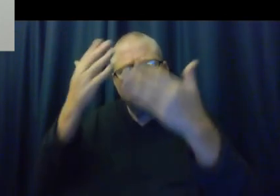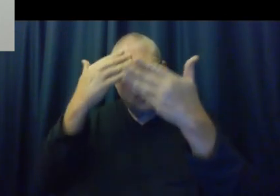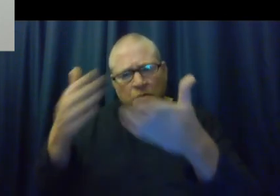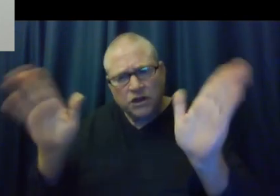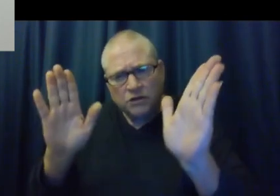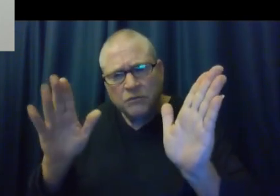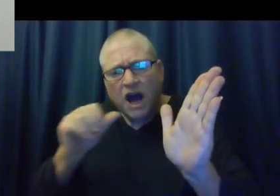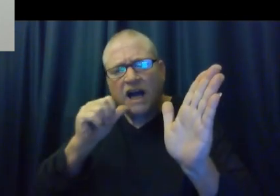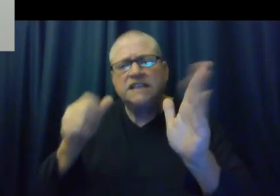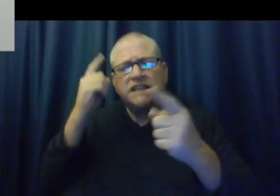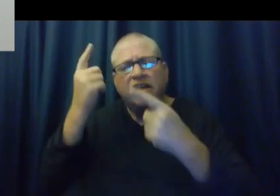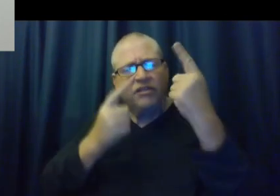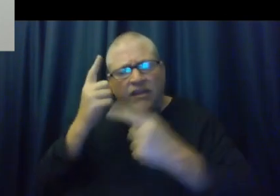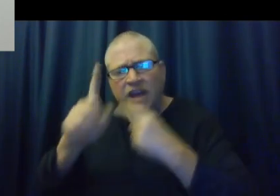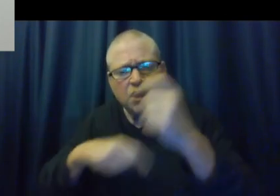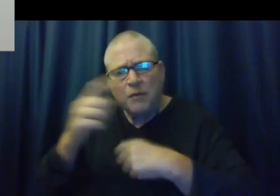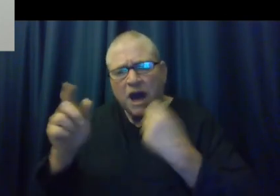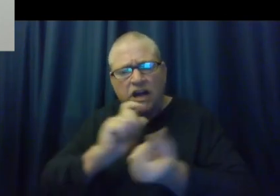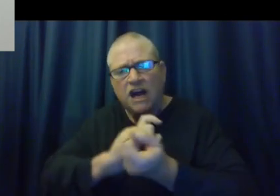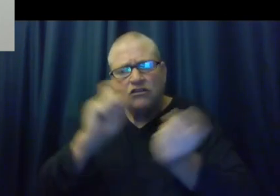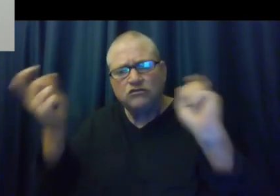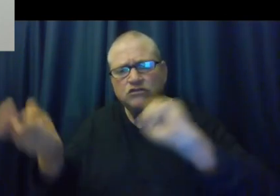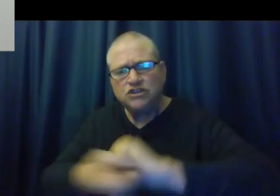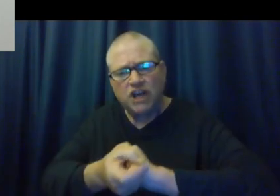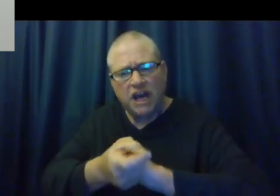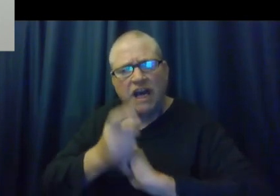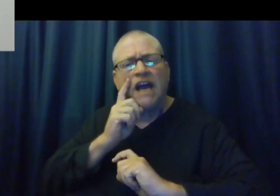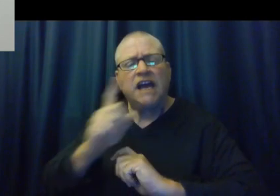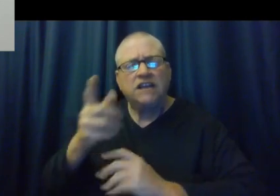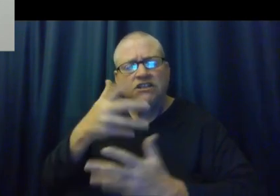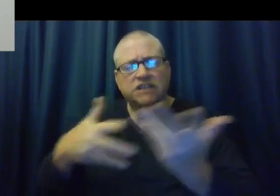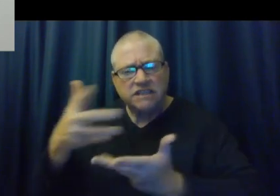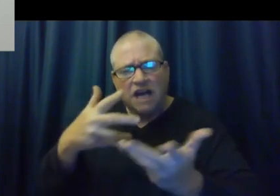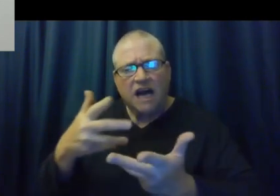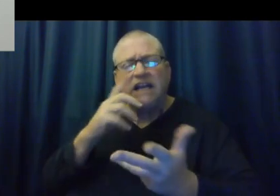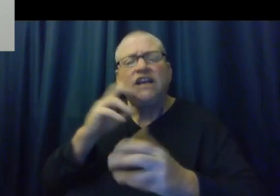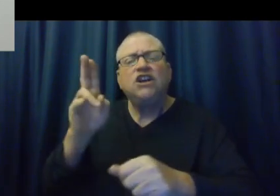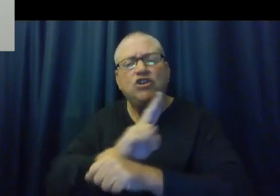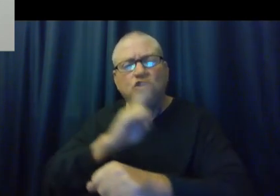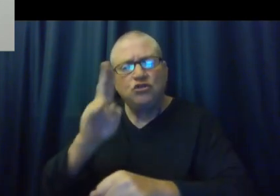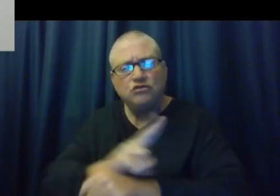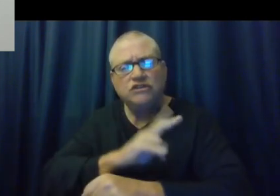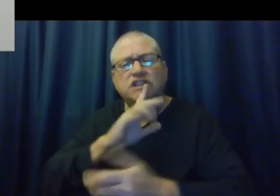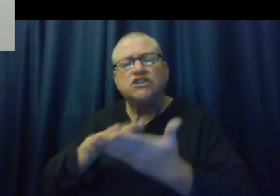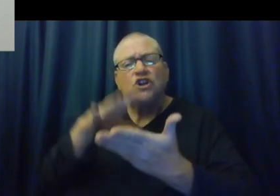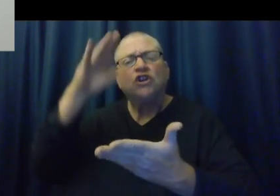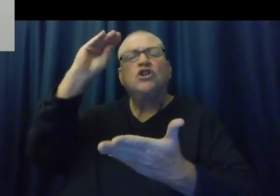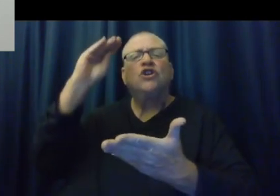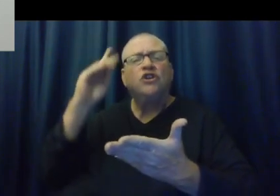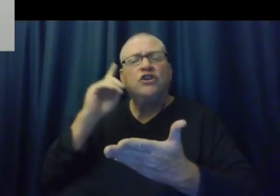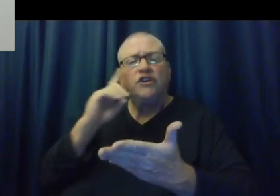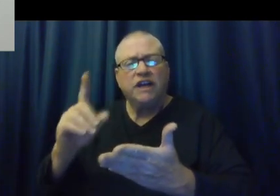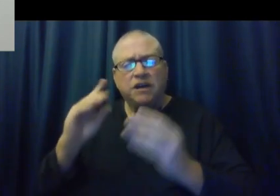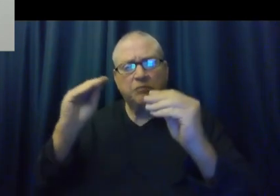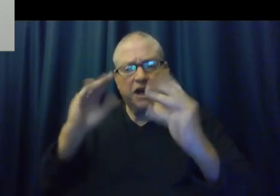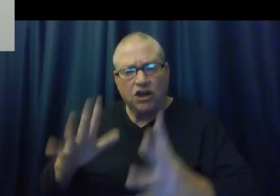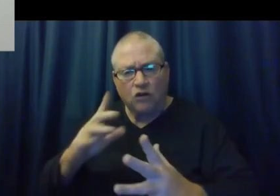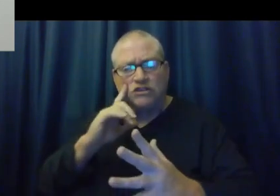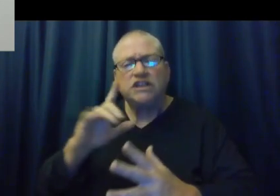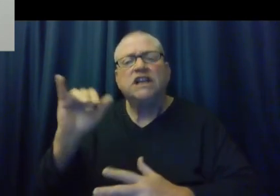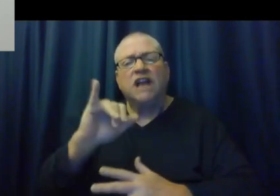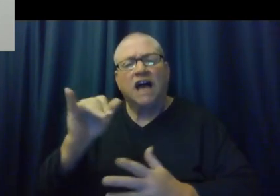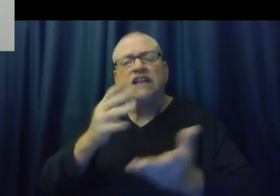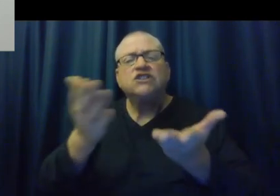of accepted understandings by engaging in critical thinking. Glenn uses active learning pedagogy approaches such